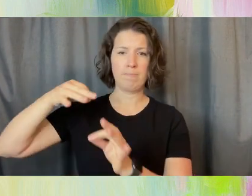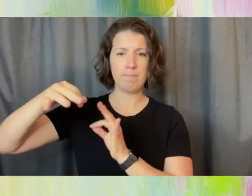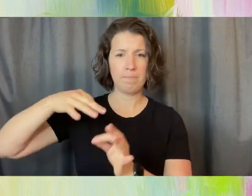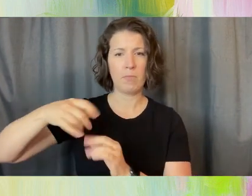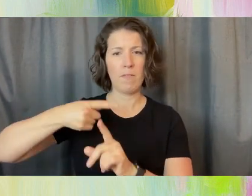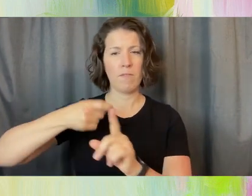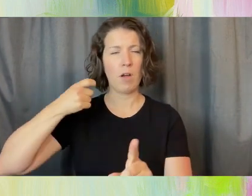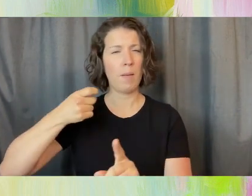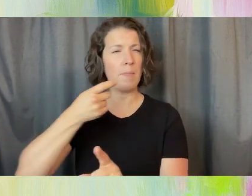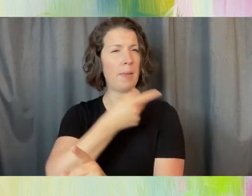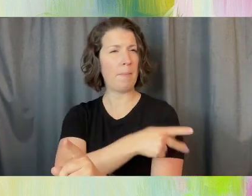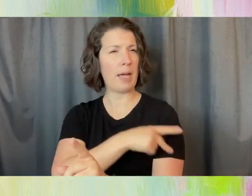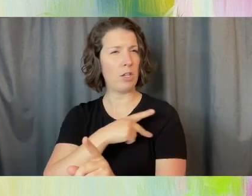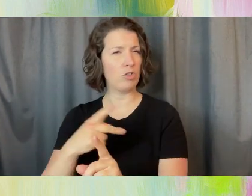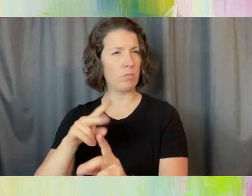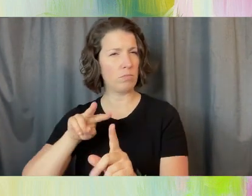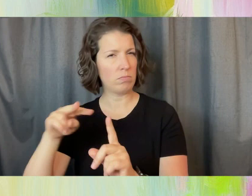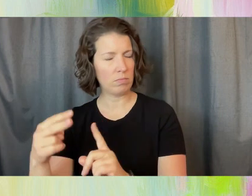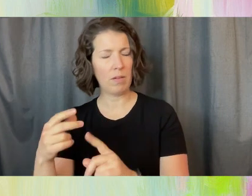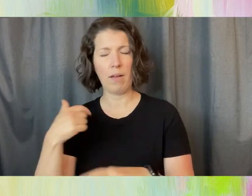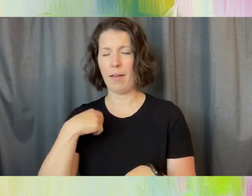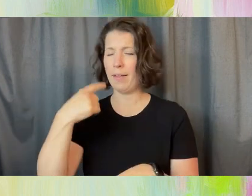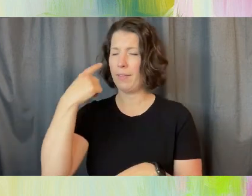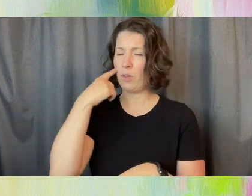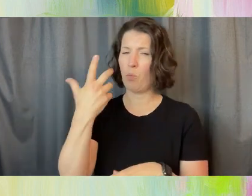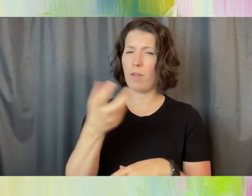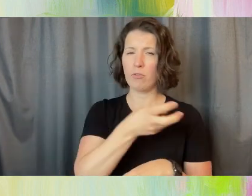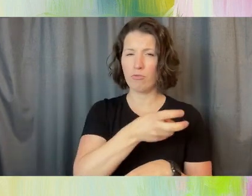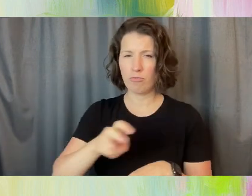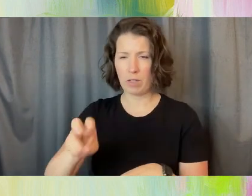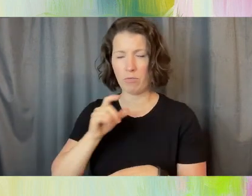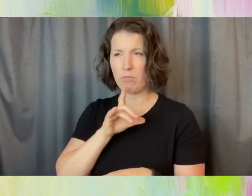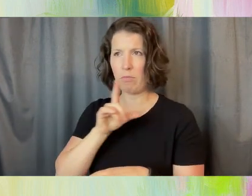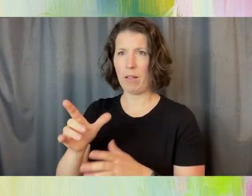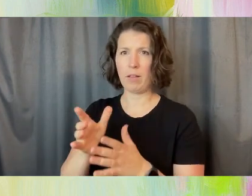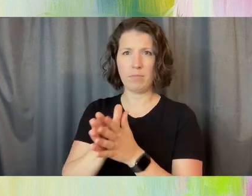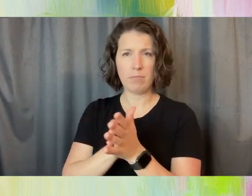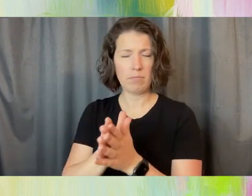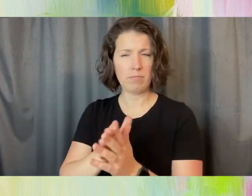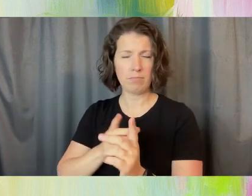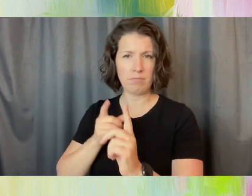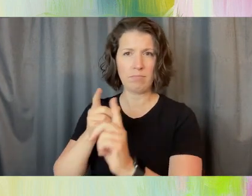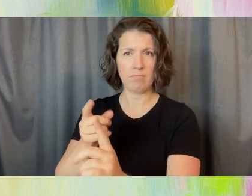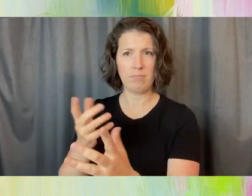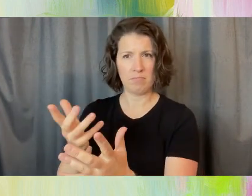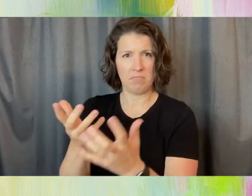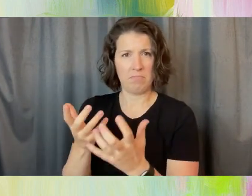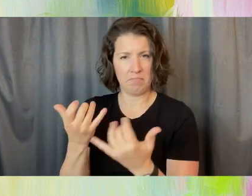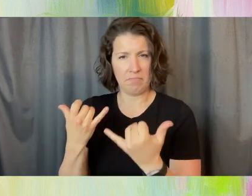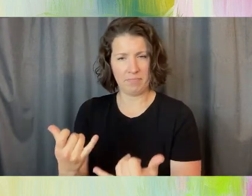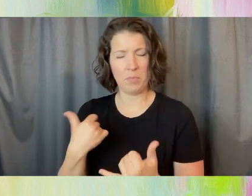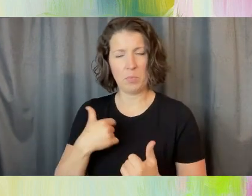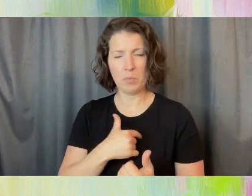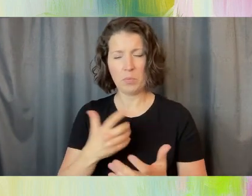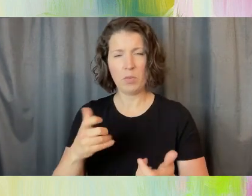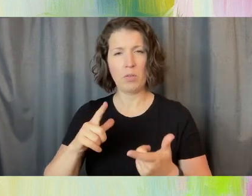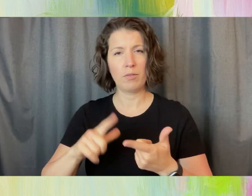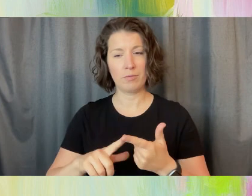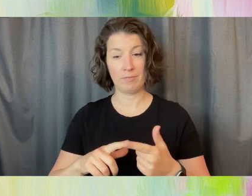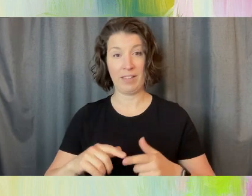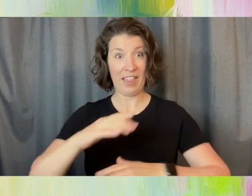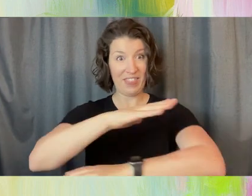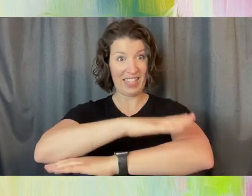think one of the transitions that we really aspire to now is that we want to build the table, we